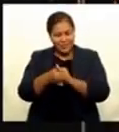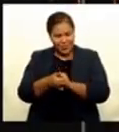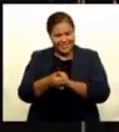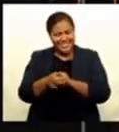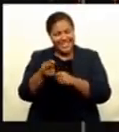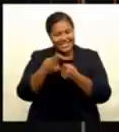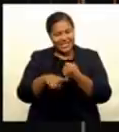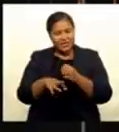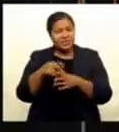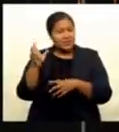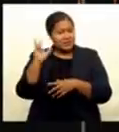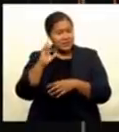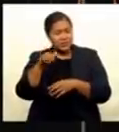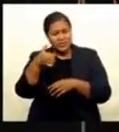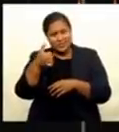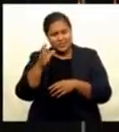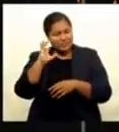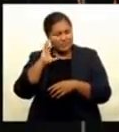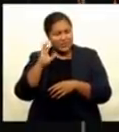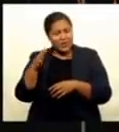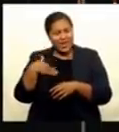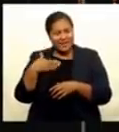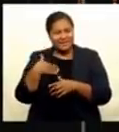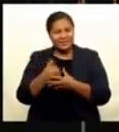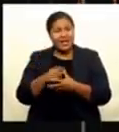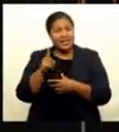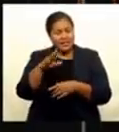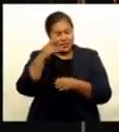sports and listen to our 6 radio stations live.